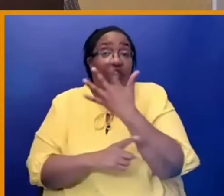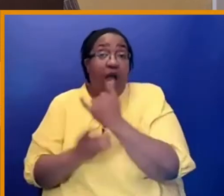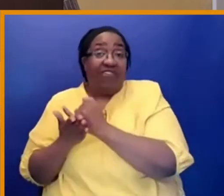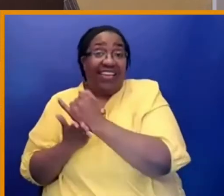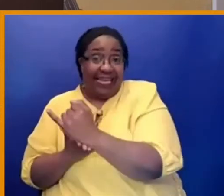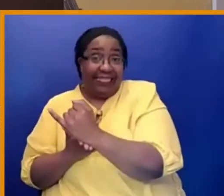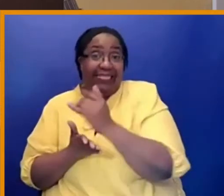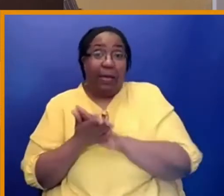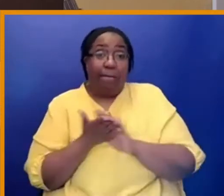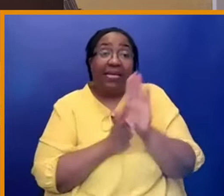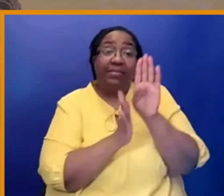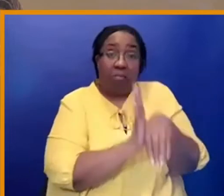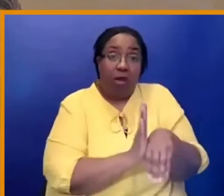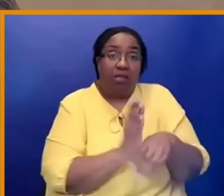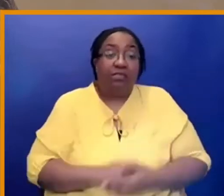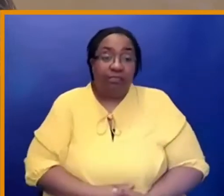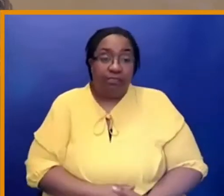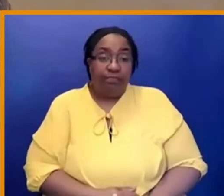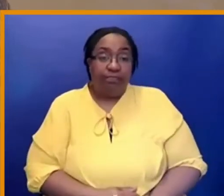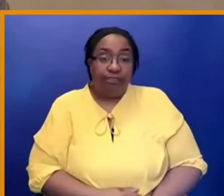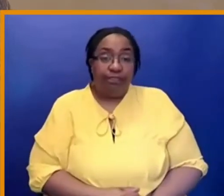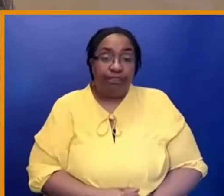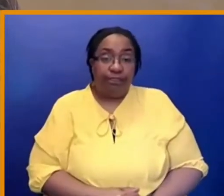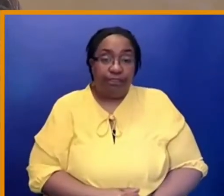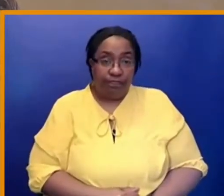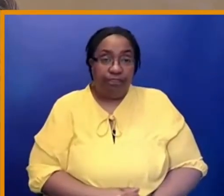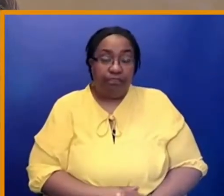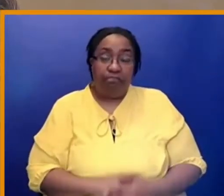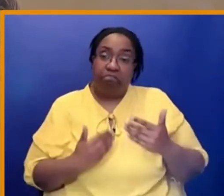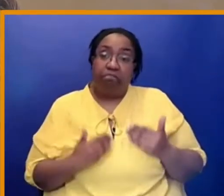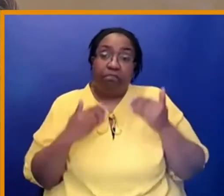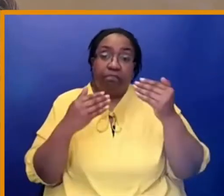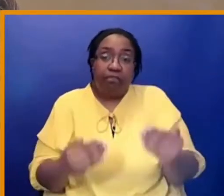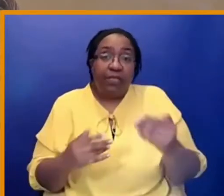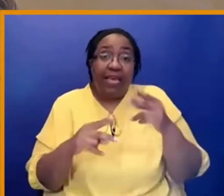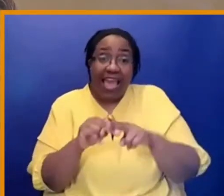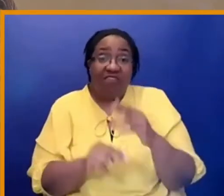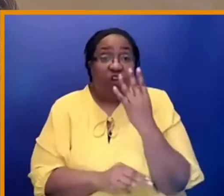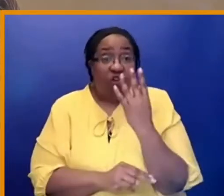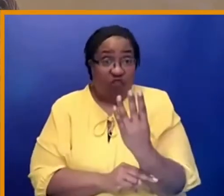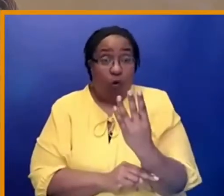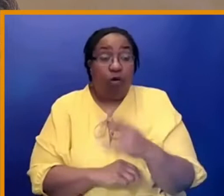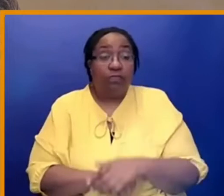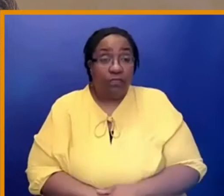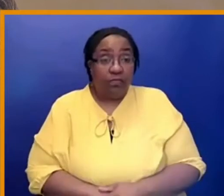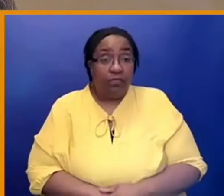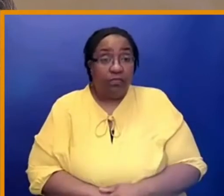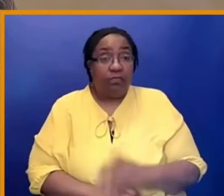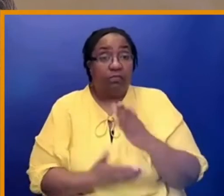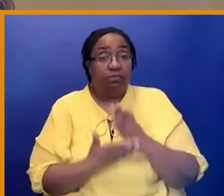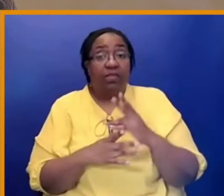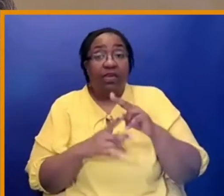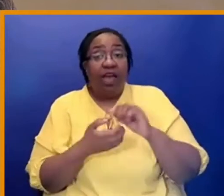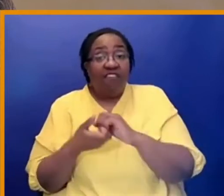motion is clearly carried. We now move to F4, agenda item F4, which is the Federal Policy